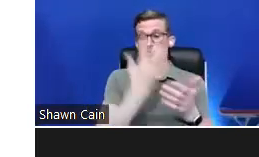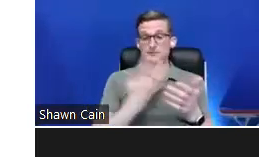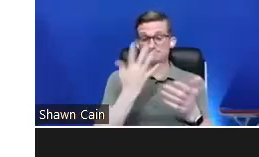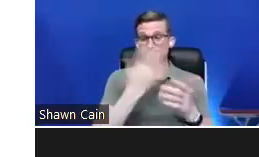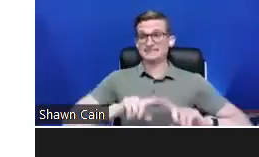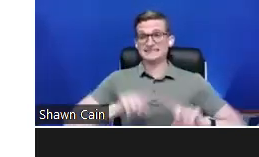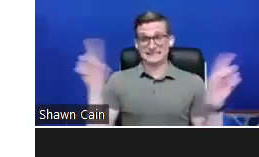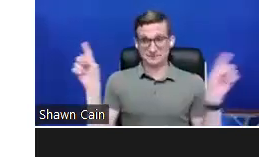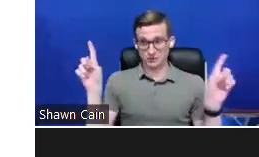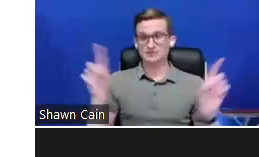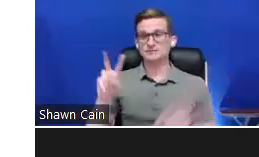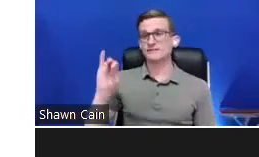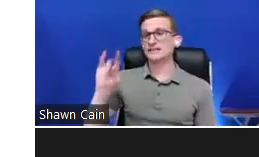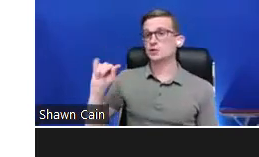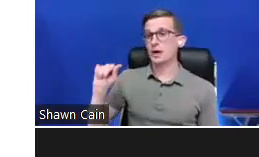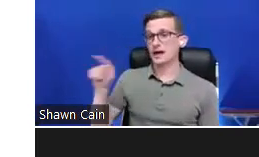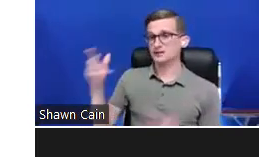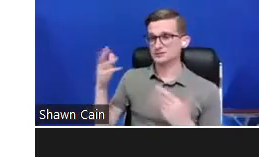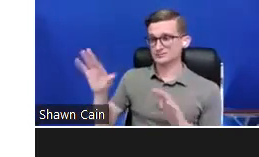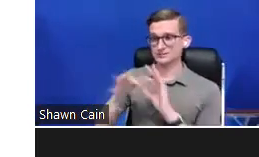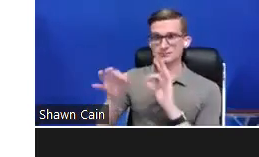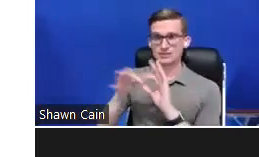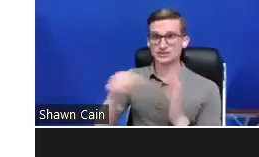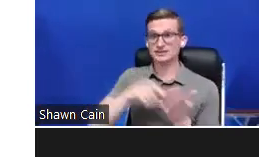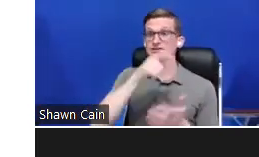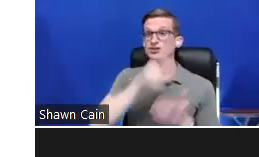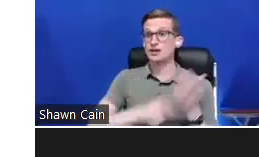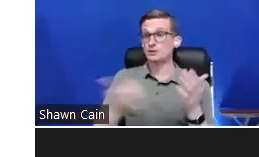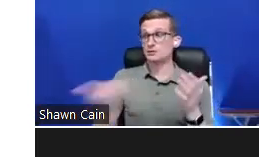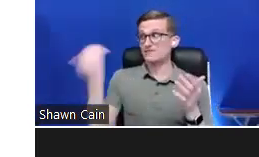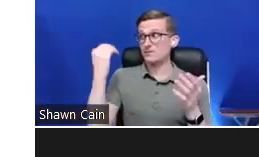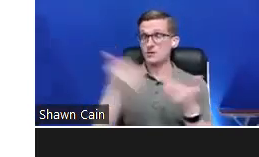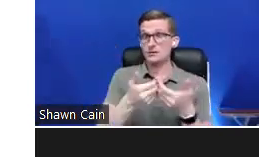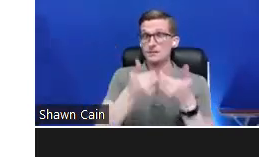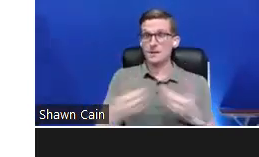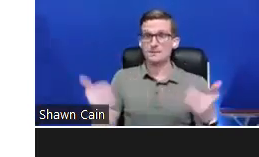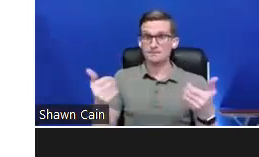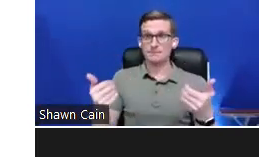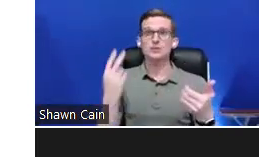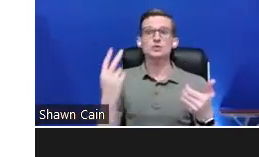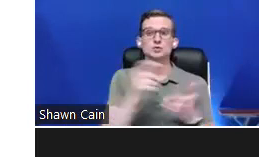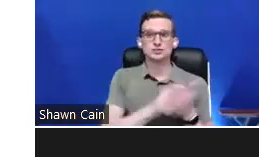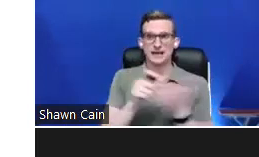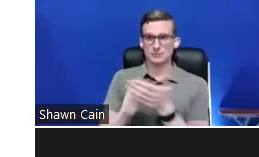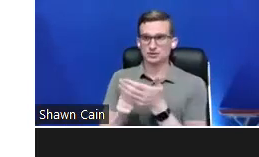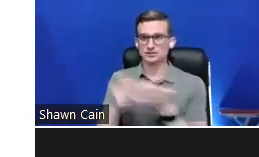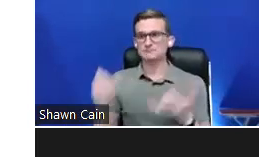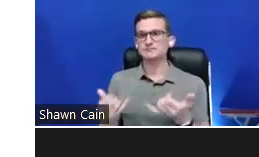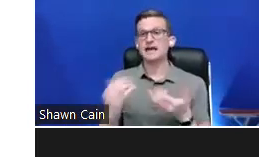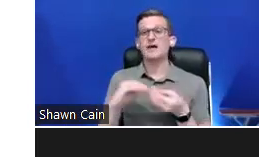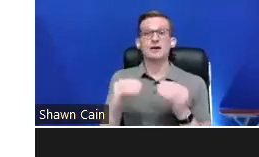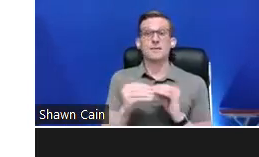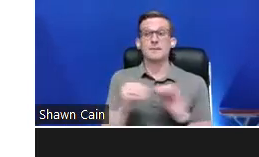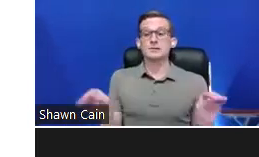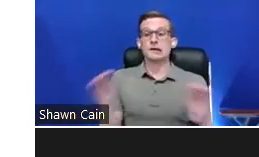mentioned, this used to be divided up into 2 chapters. And the chapter numbers had moved around a little bit, but really what we